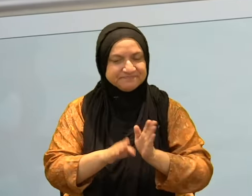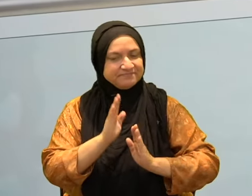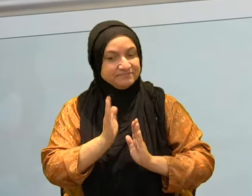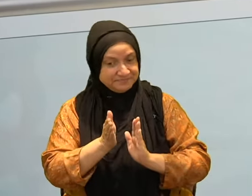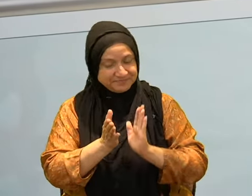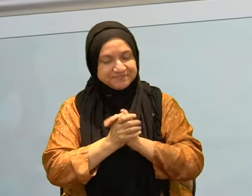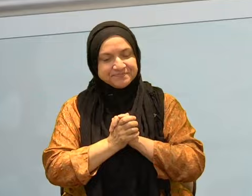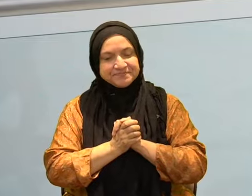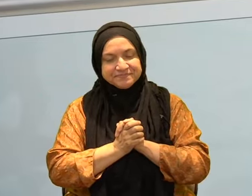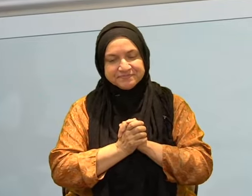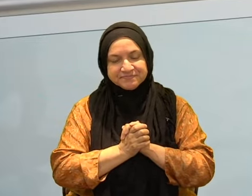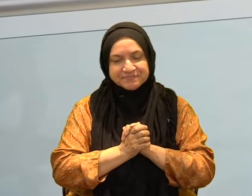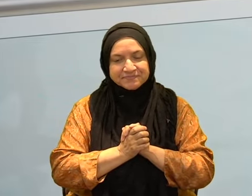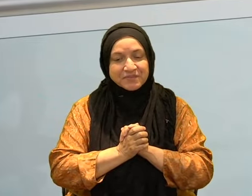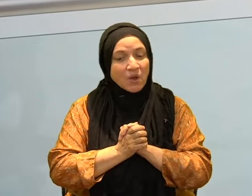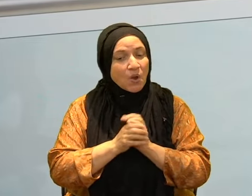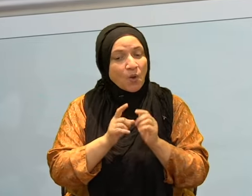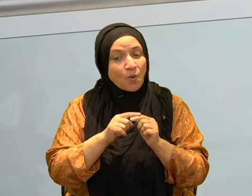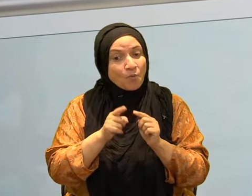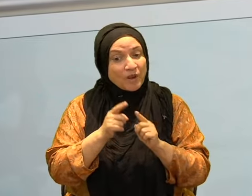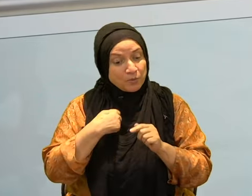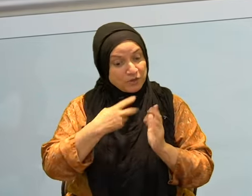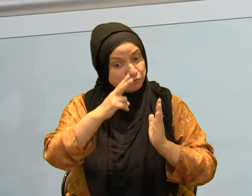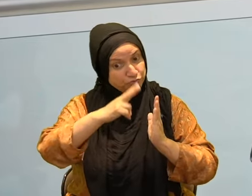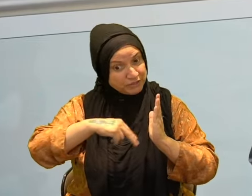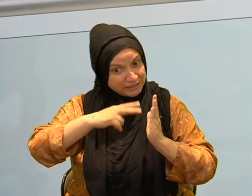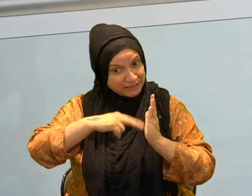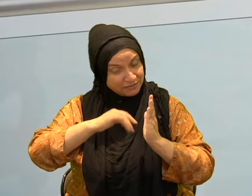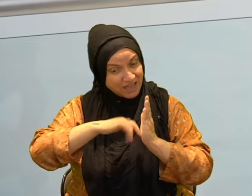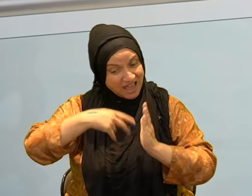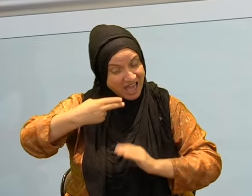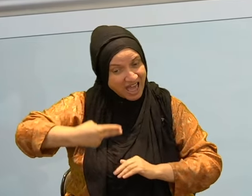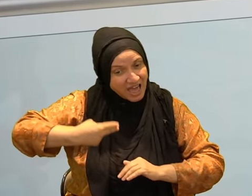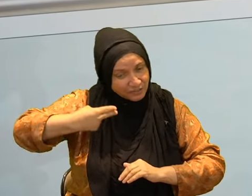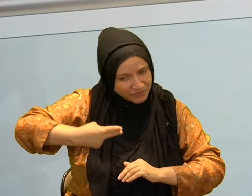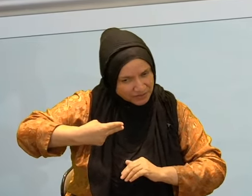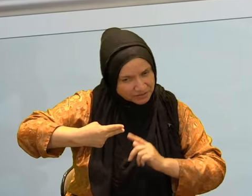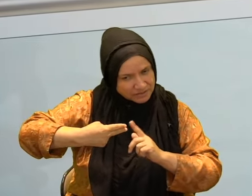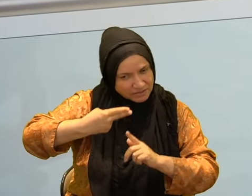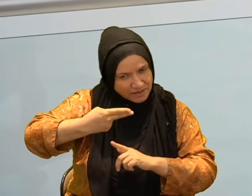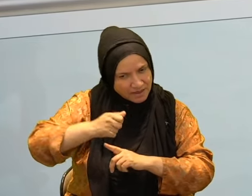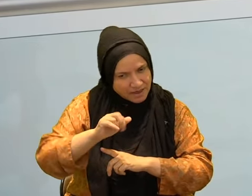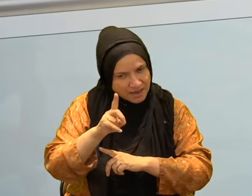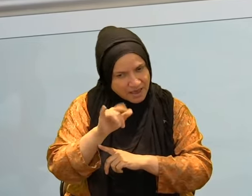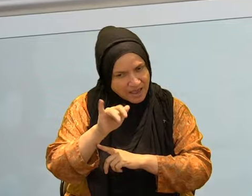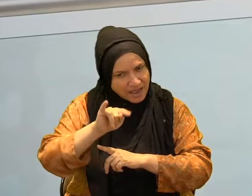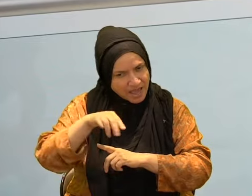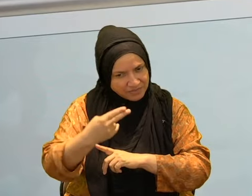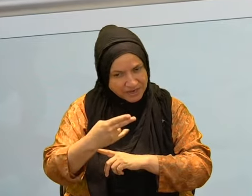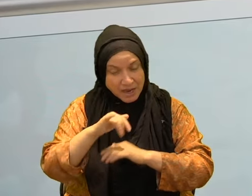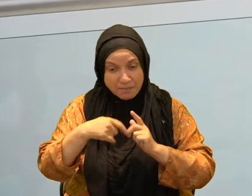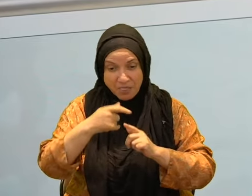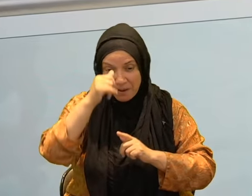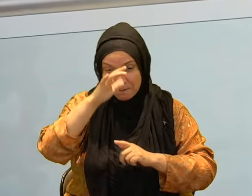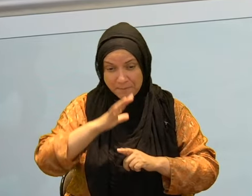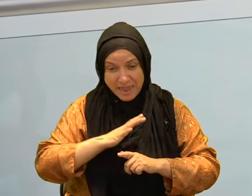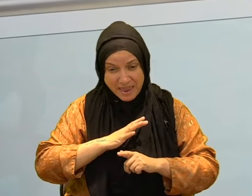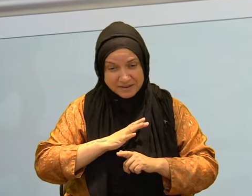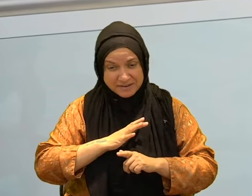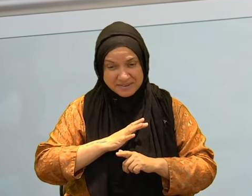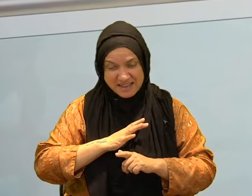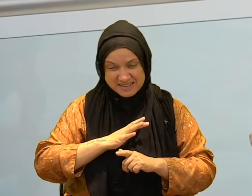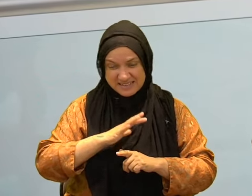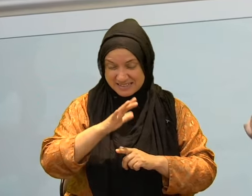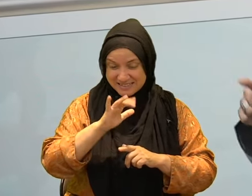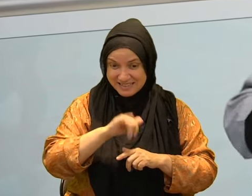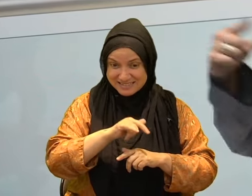100 people. The hadith is about the mercy of Allah. He sought Allah's forgiveness. I wonder what his first murder was like. I wonder